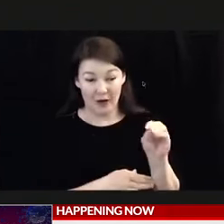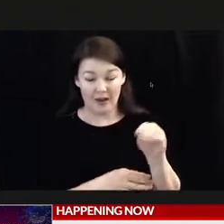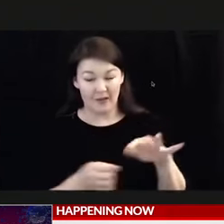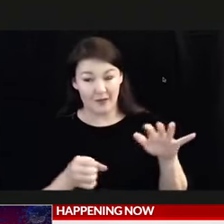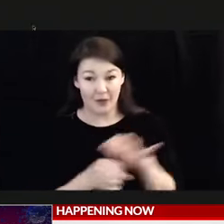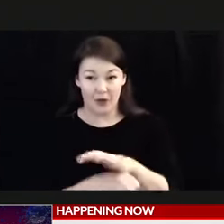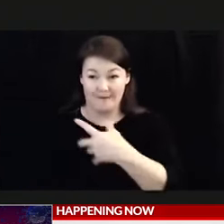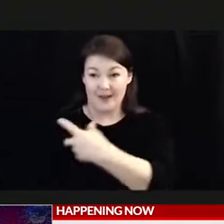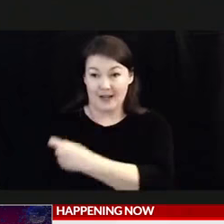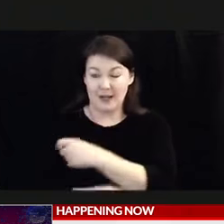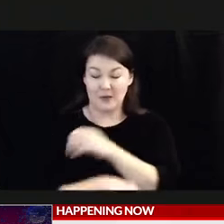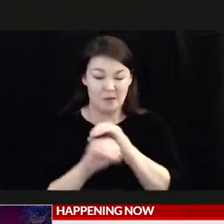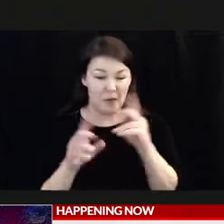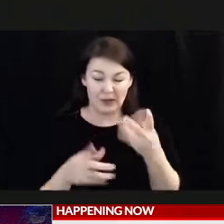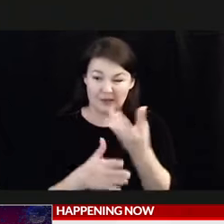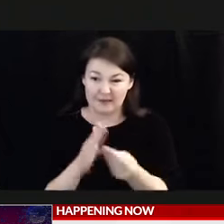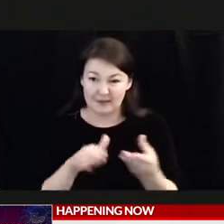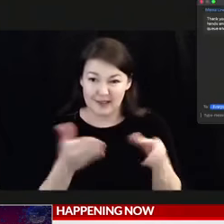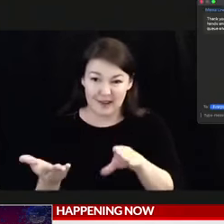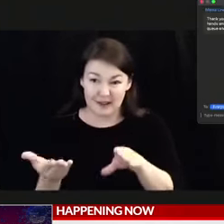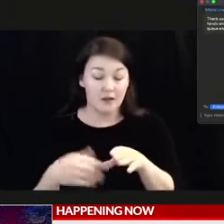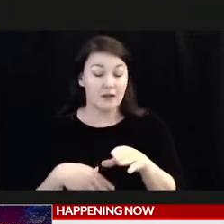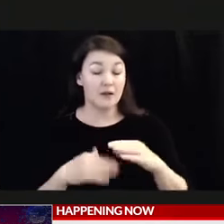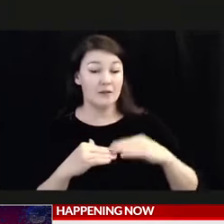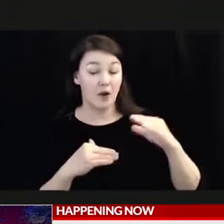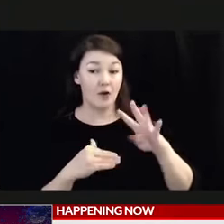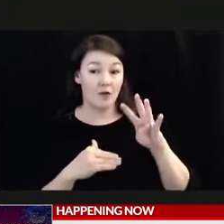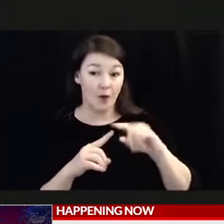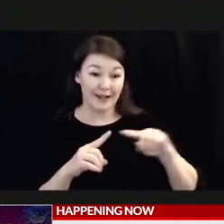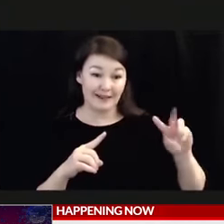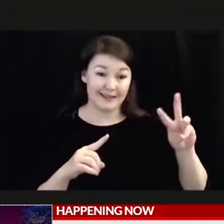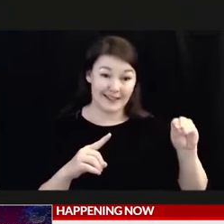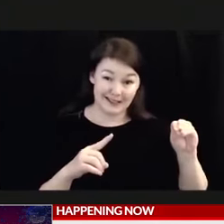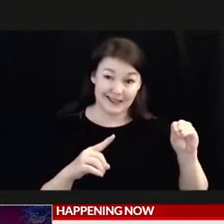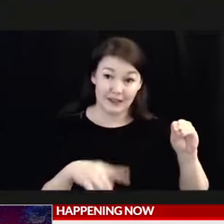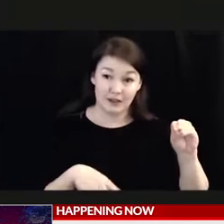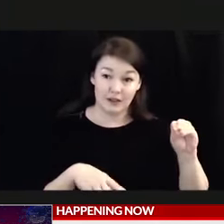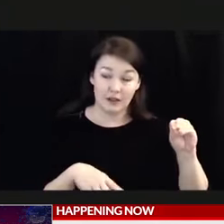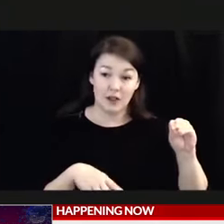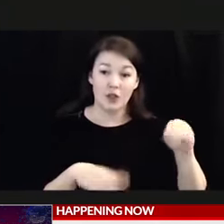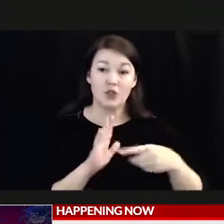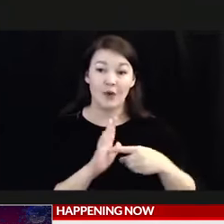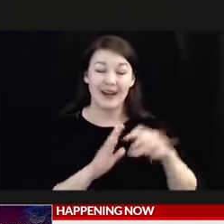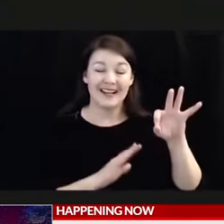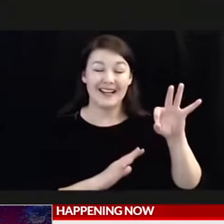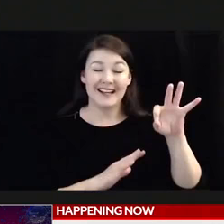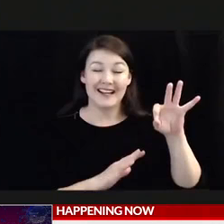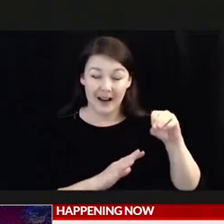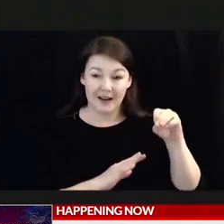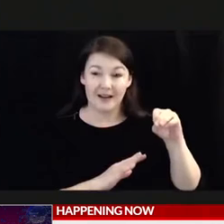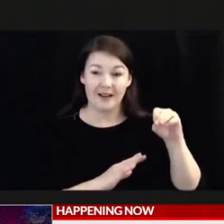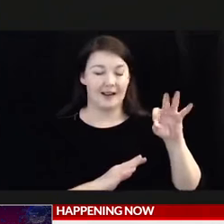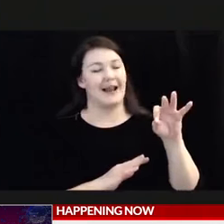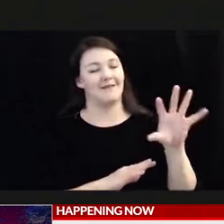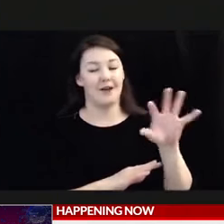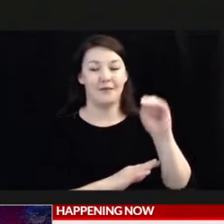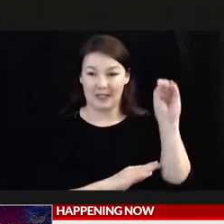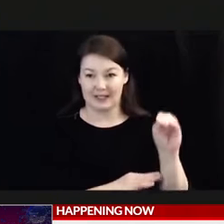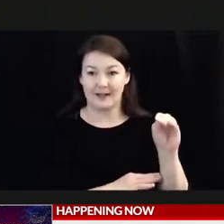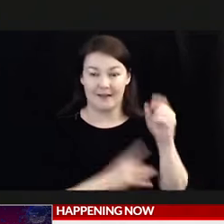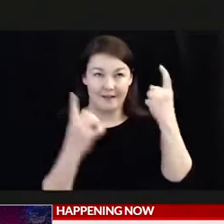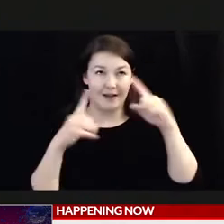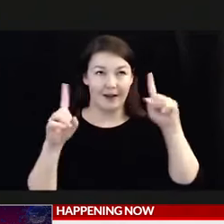vaccinated. And the vaccine for those who are 40 to 60 has also shown to be 95% effective at preventing